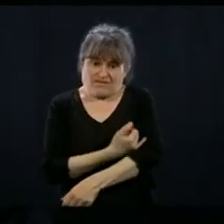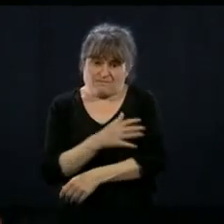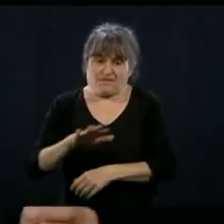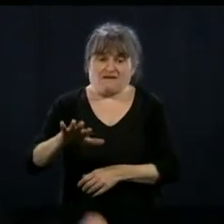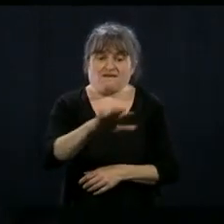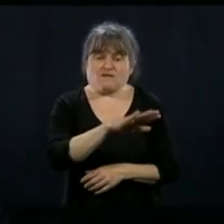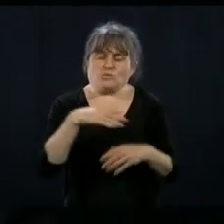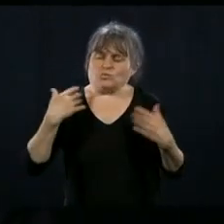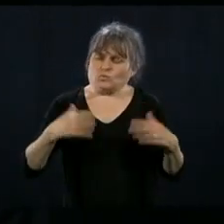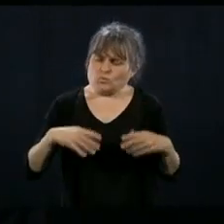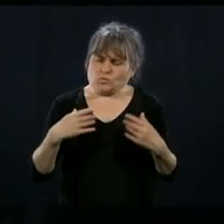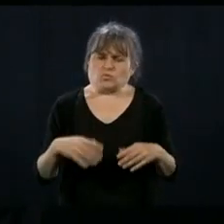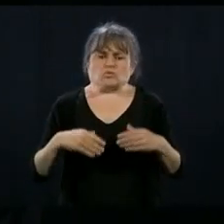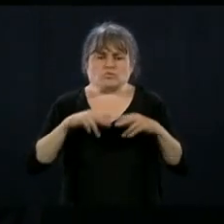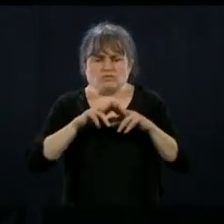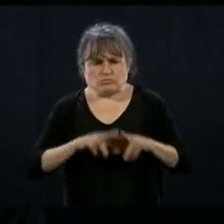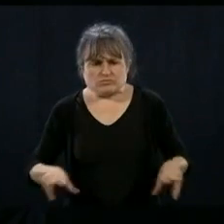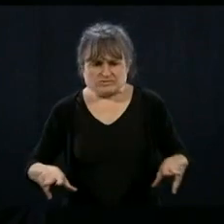exhausted.